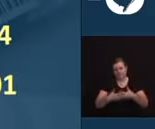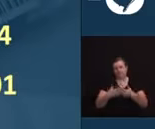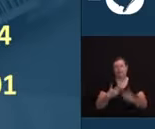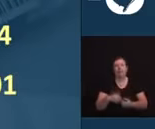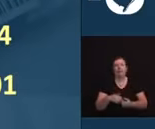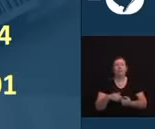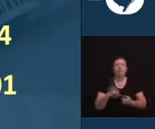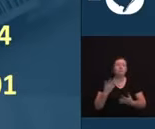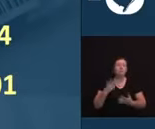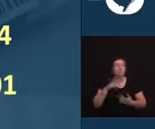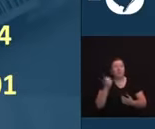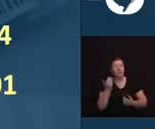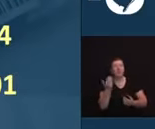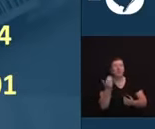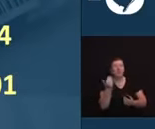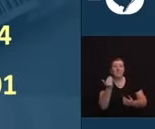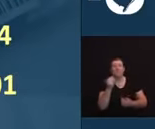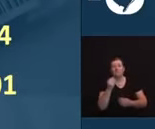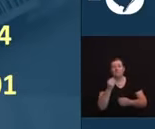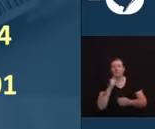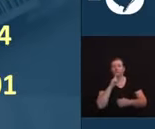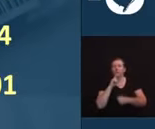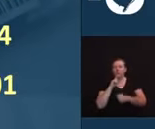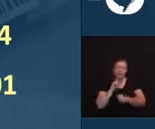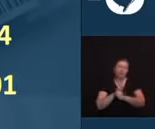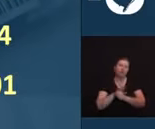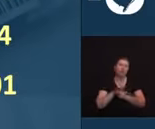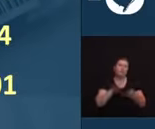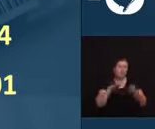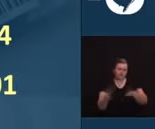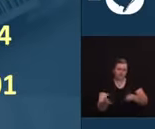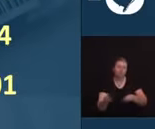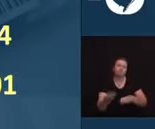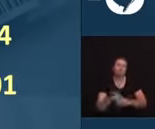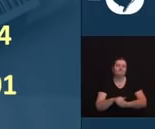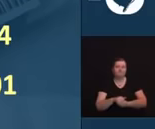another 14 confirmed COVID-19 deaths.